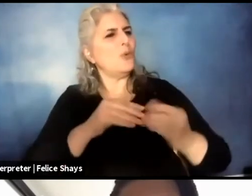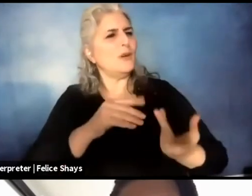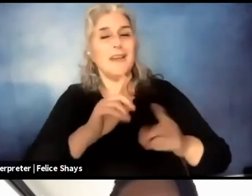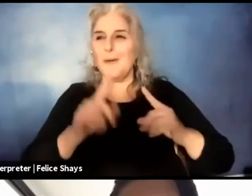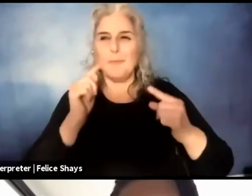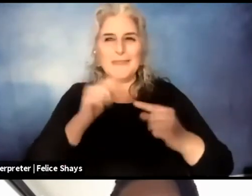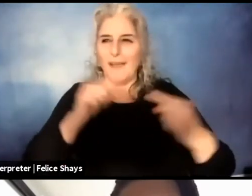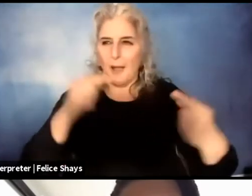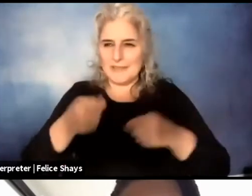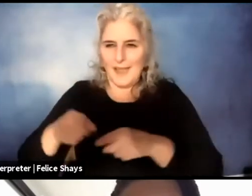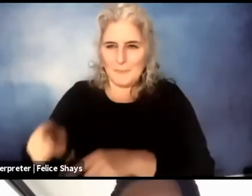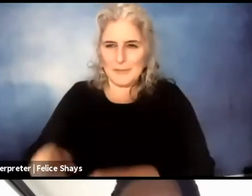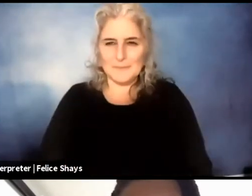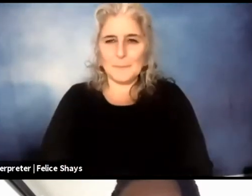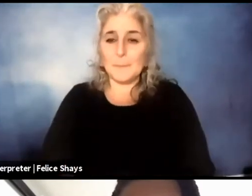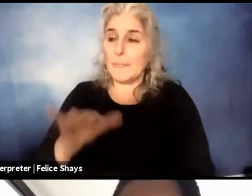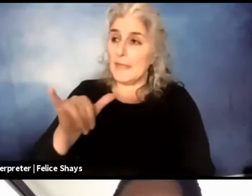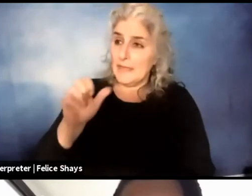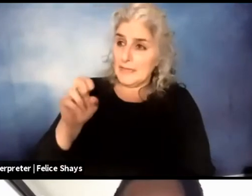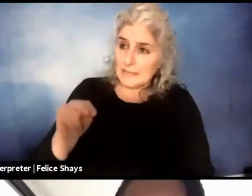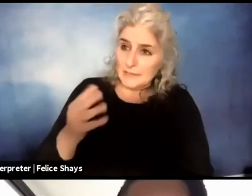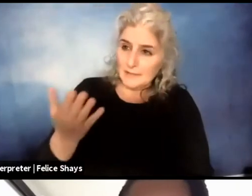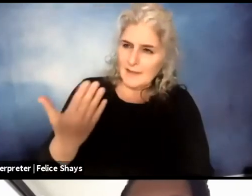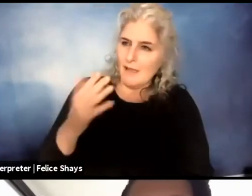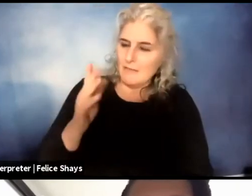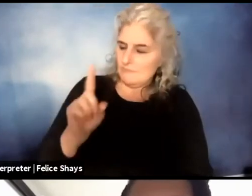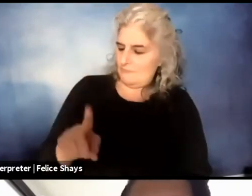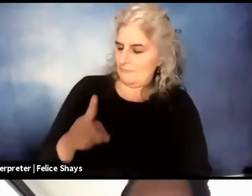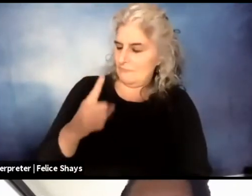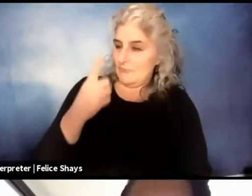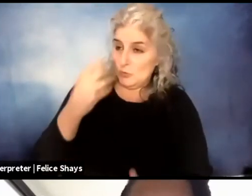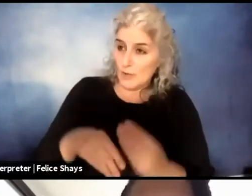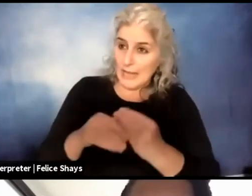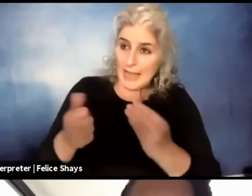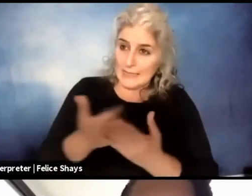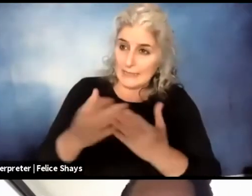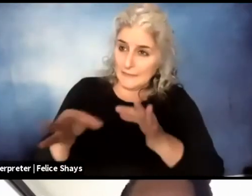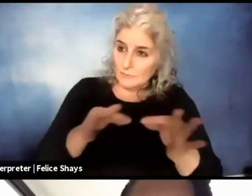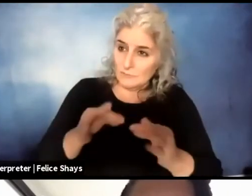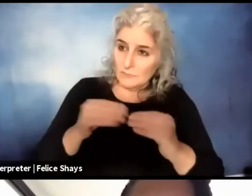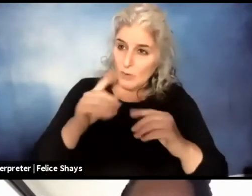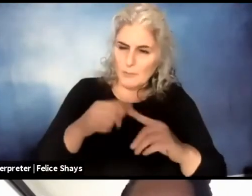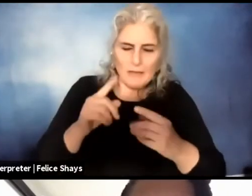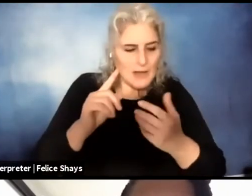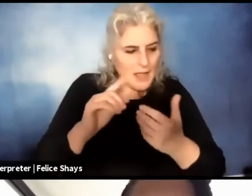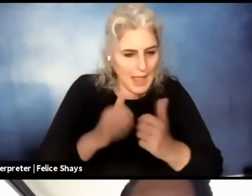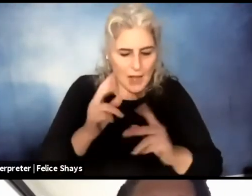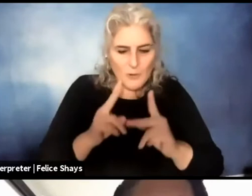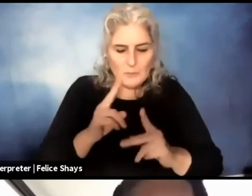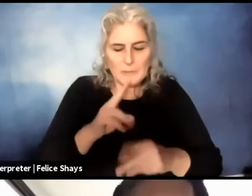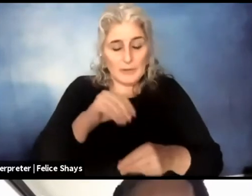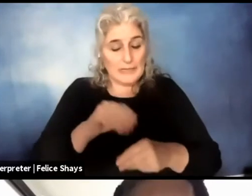hasn't been realized. Yin, are there other ways that is there anything you'd like to add around like ways that you've seen folks within the sex worker